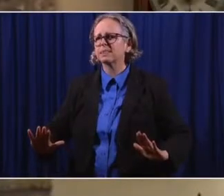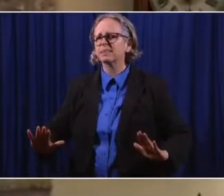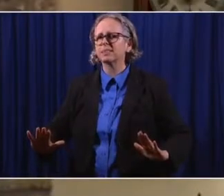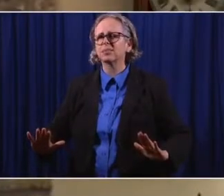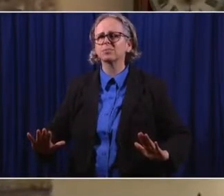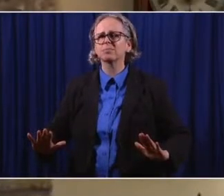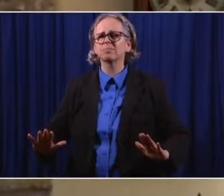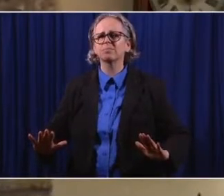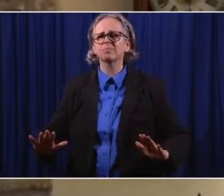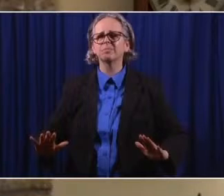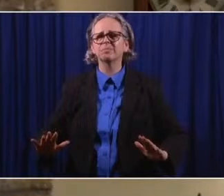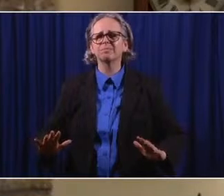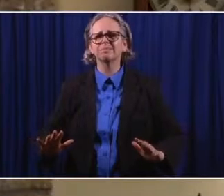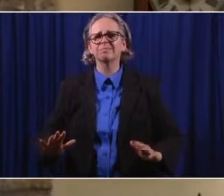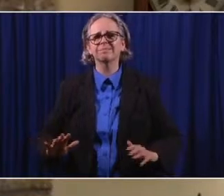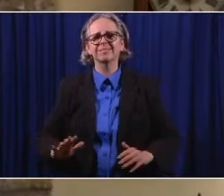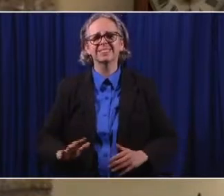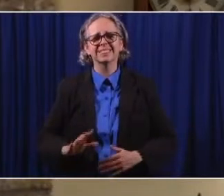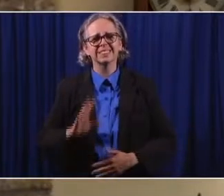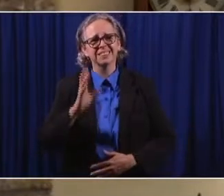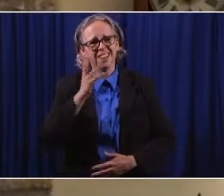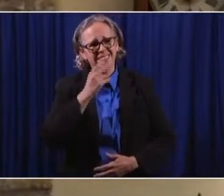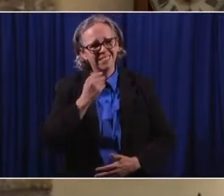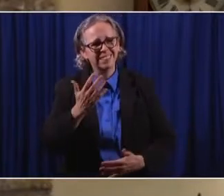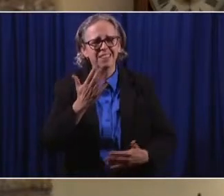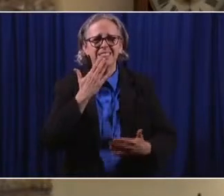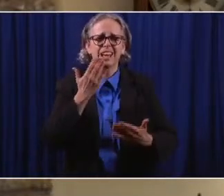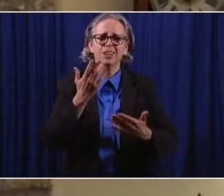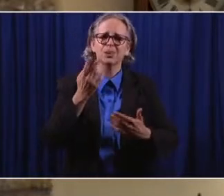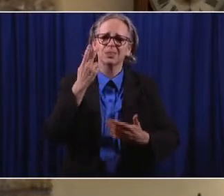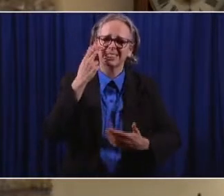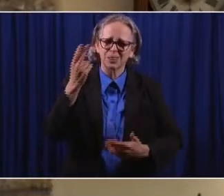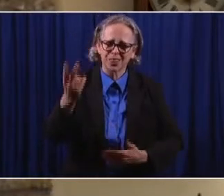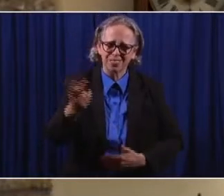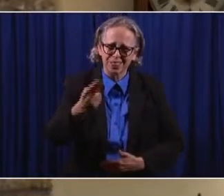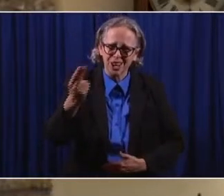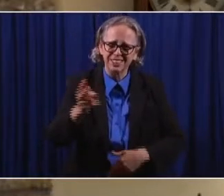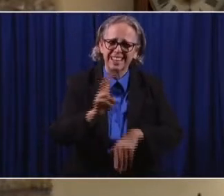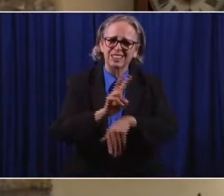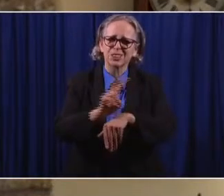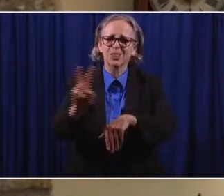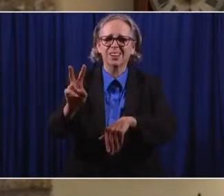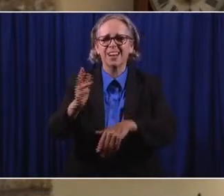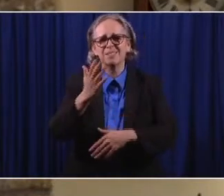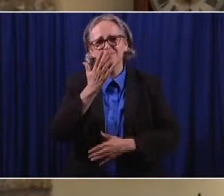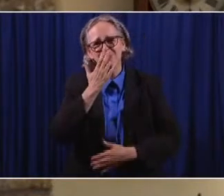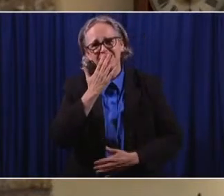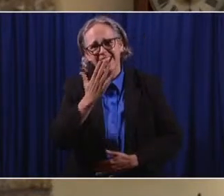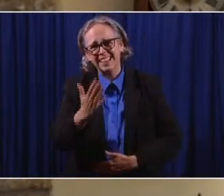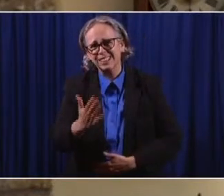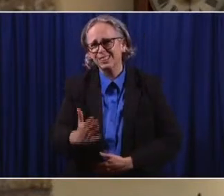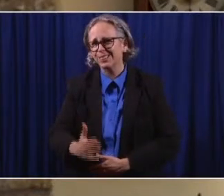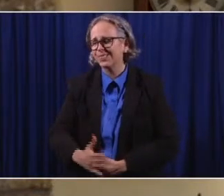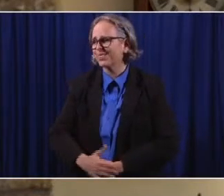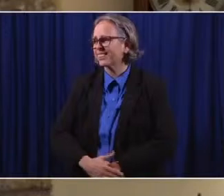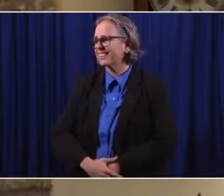That was lovely. We will see you all on Thursday at 2 o'clock. Thank you very much.